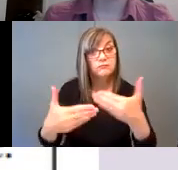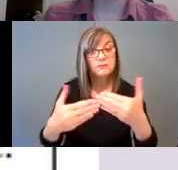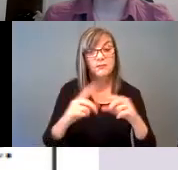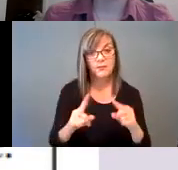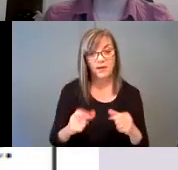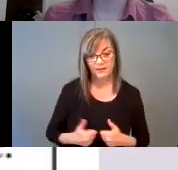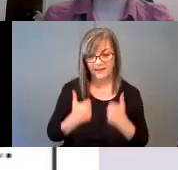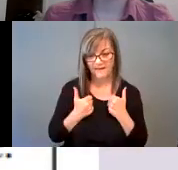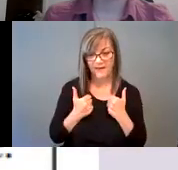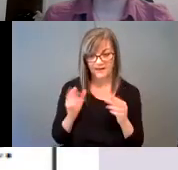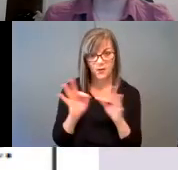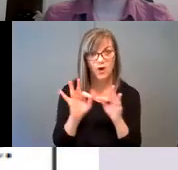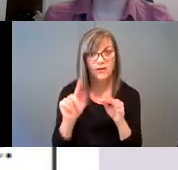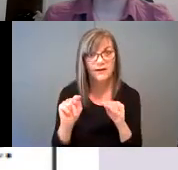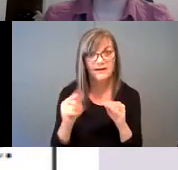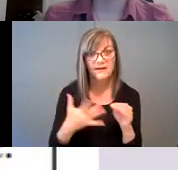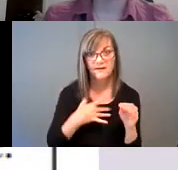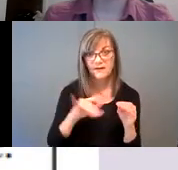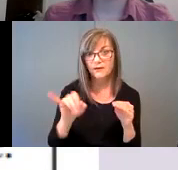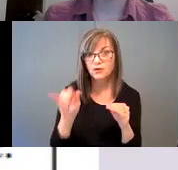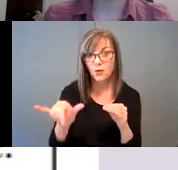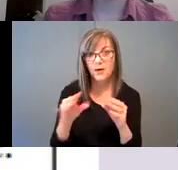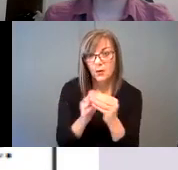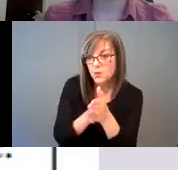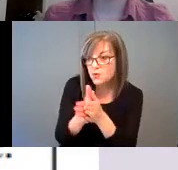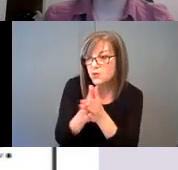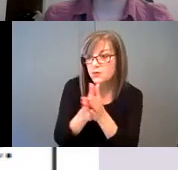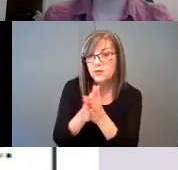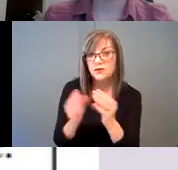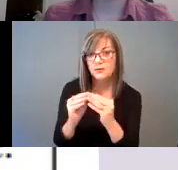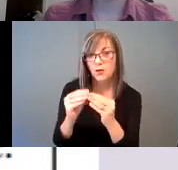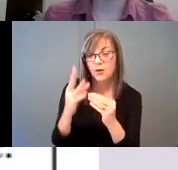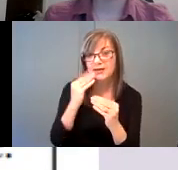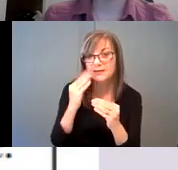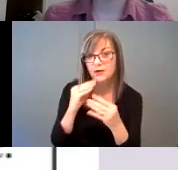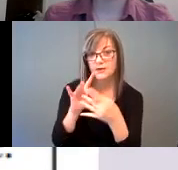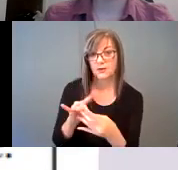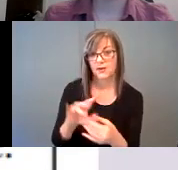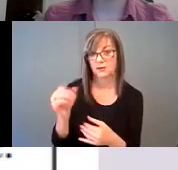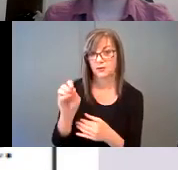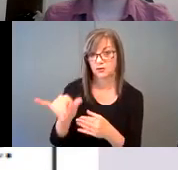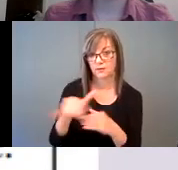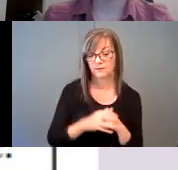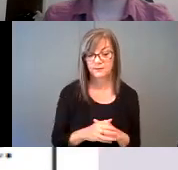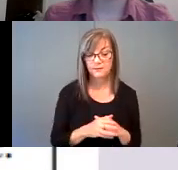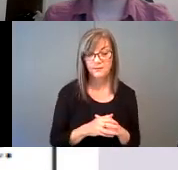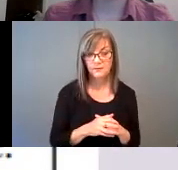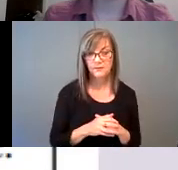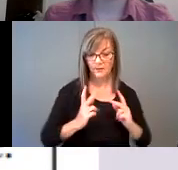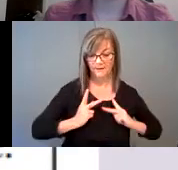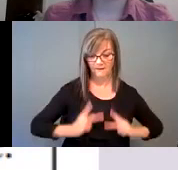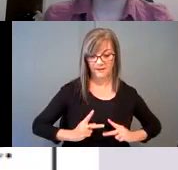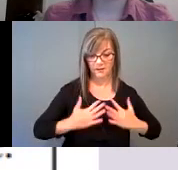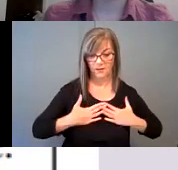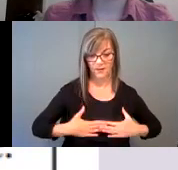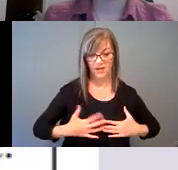might motivate us to seek more experiences of joy. The physical sensations, again, might feel